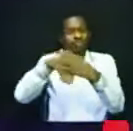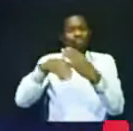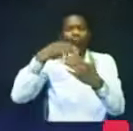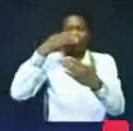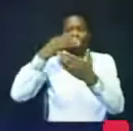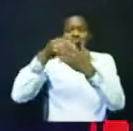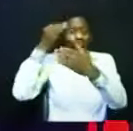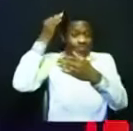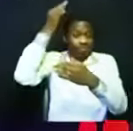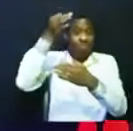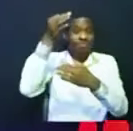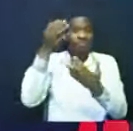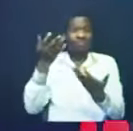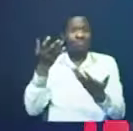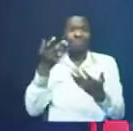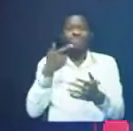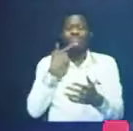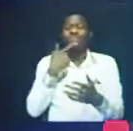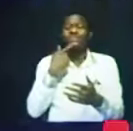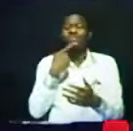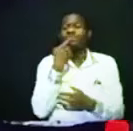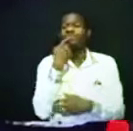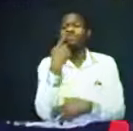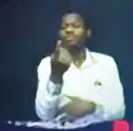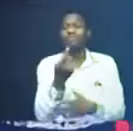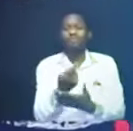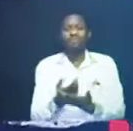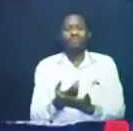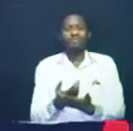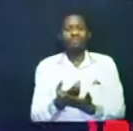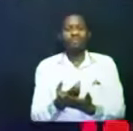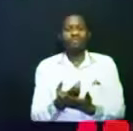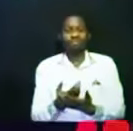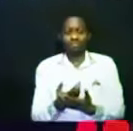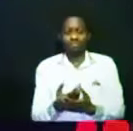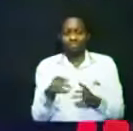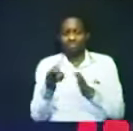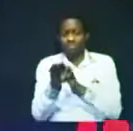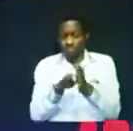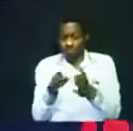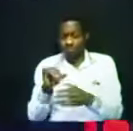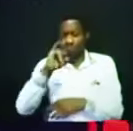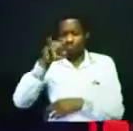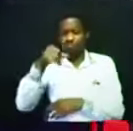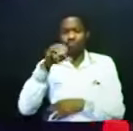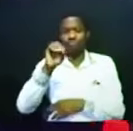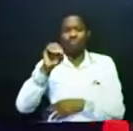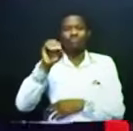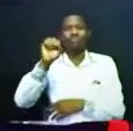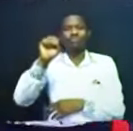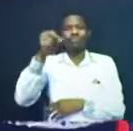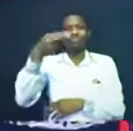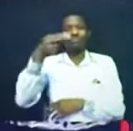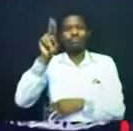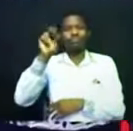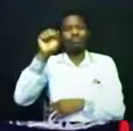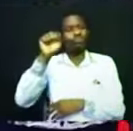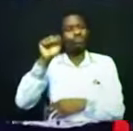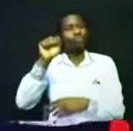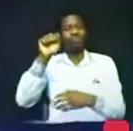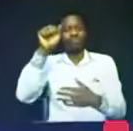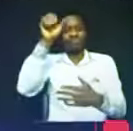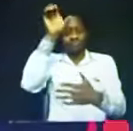future, this is what he said to him. Joshua 1, from verse 7, let's say